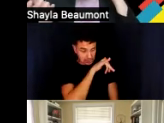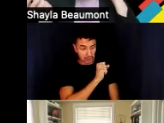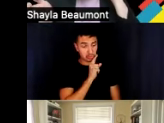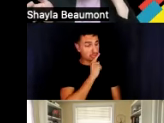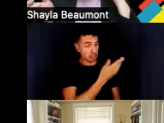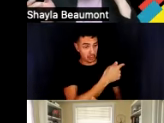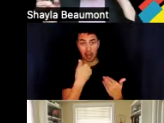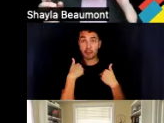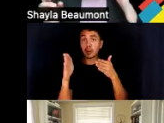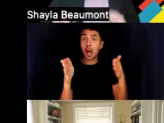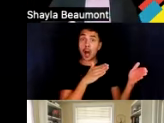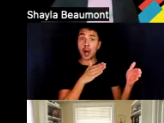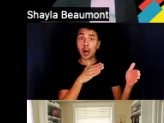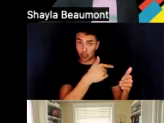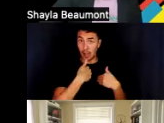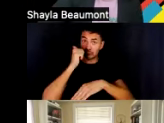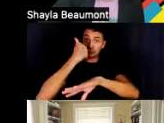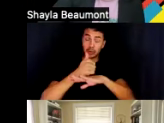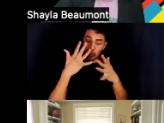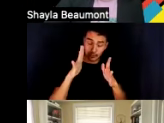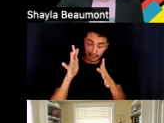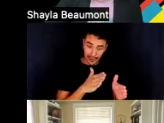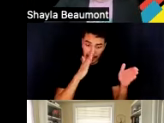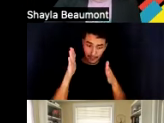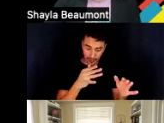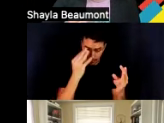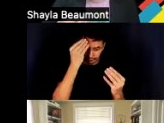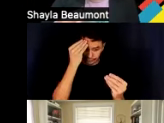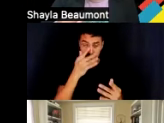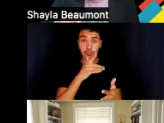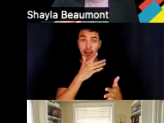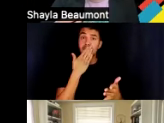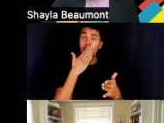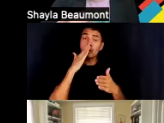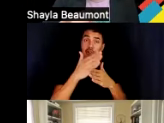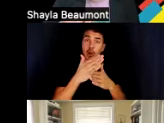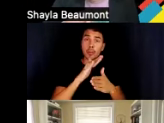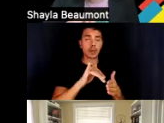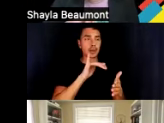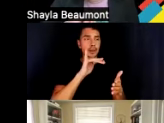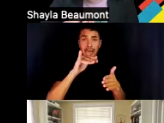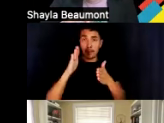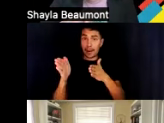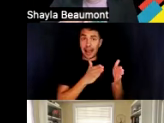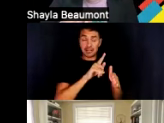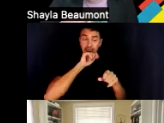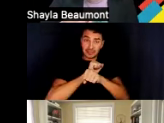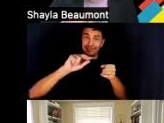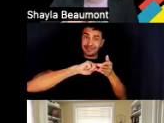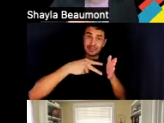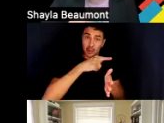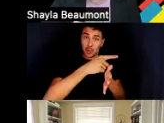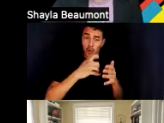and if they even have one in place. And then really, what does that plan mean? Do they really do want to carry it out and